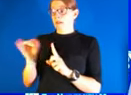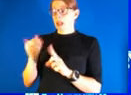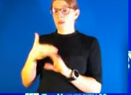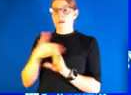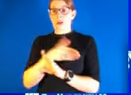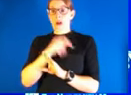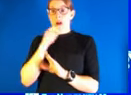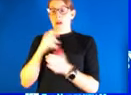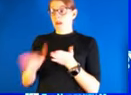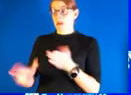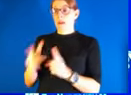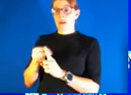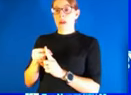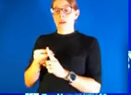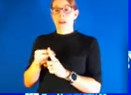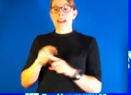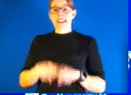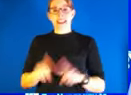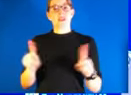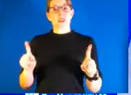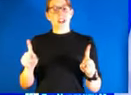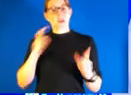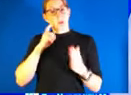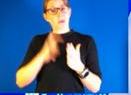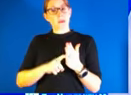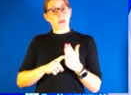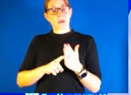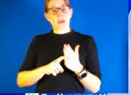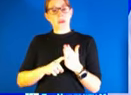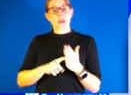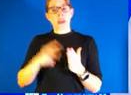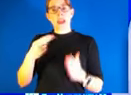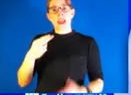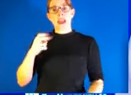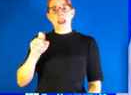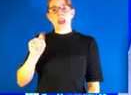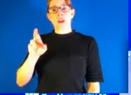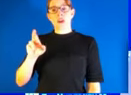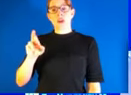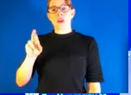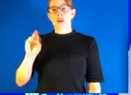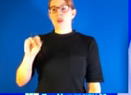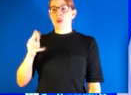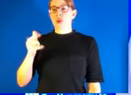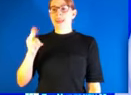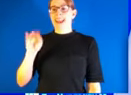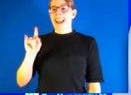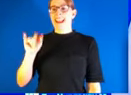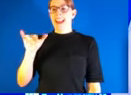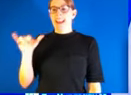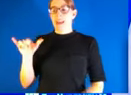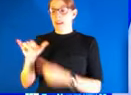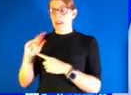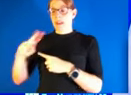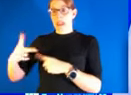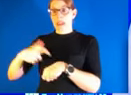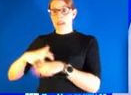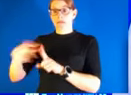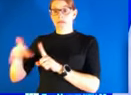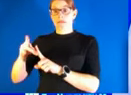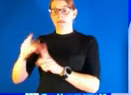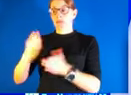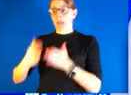there is differences and there is heterogeneity in what will happen with the second time. Where some people may do much better and